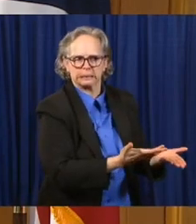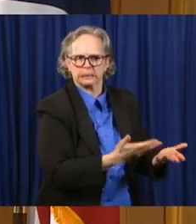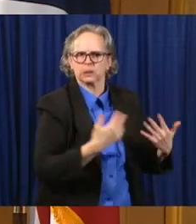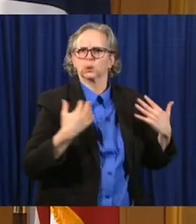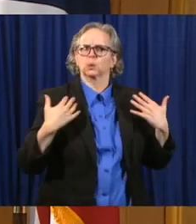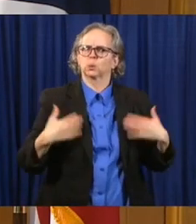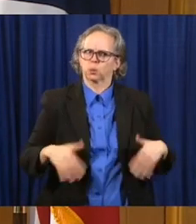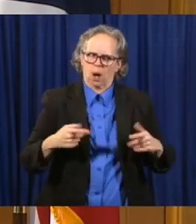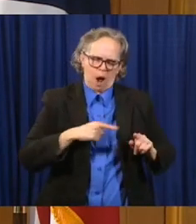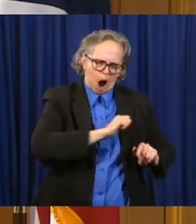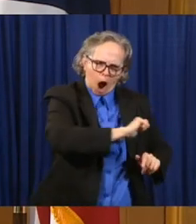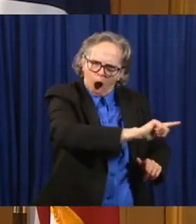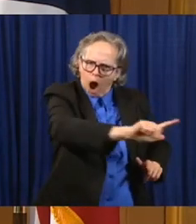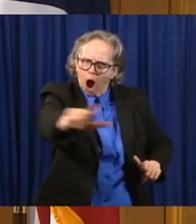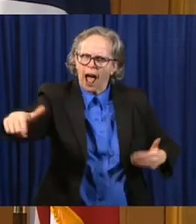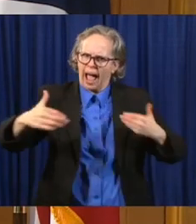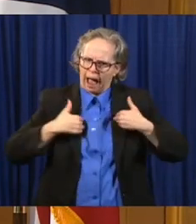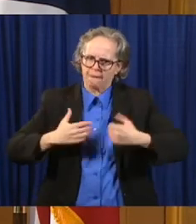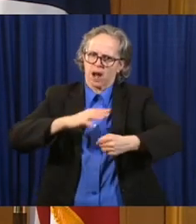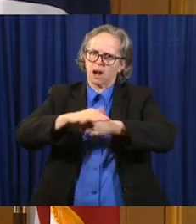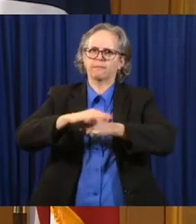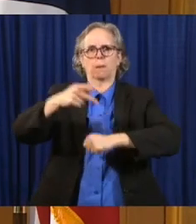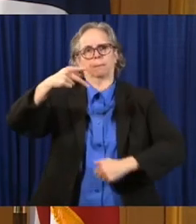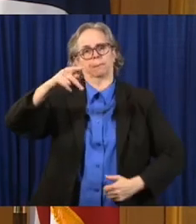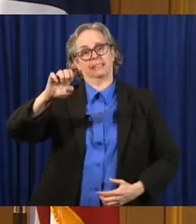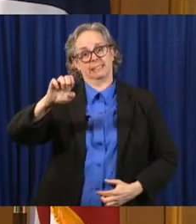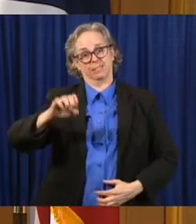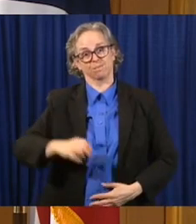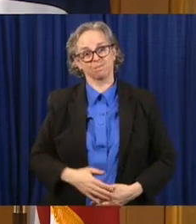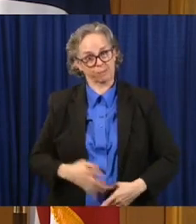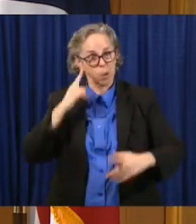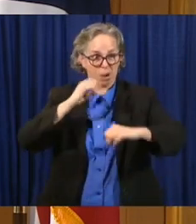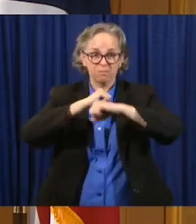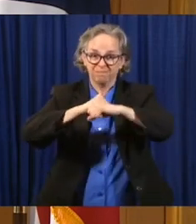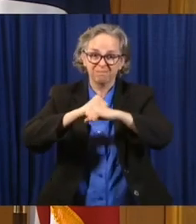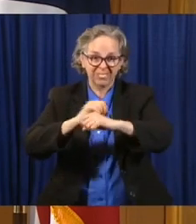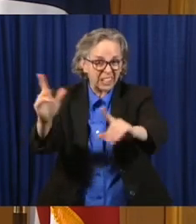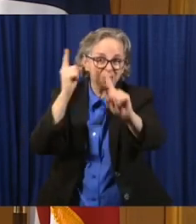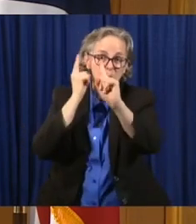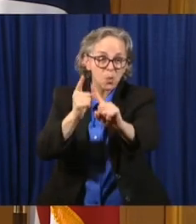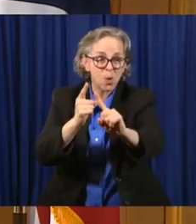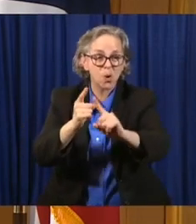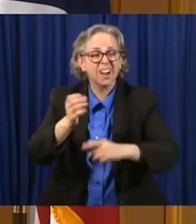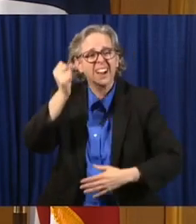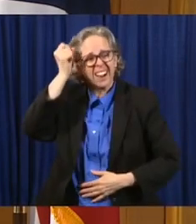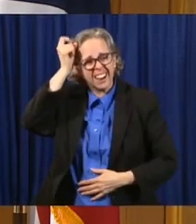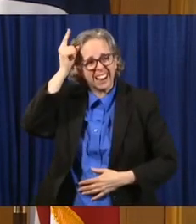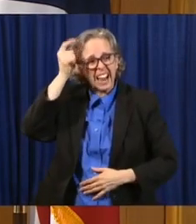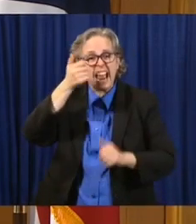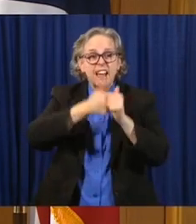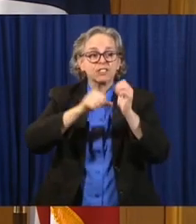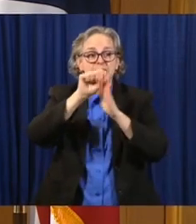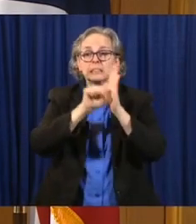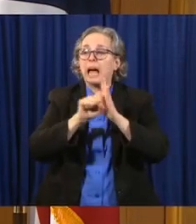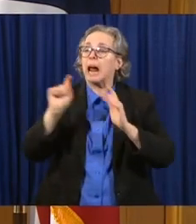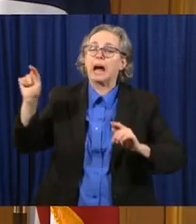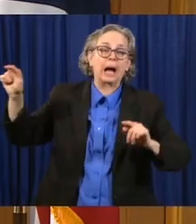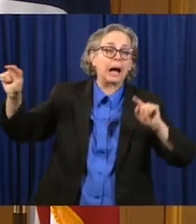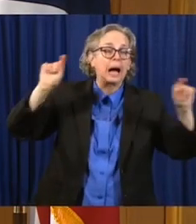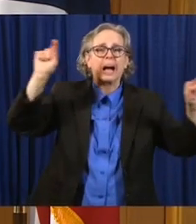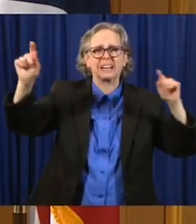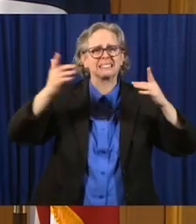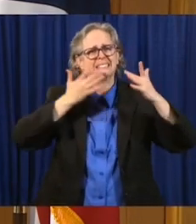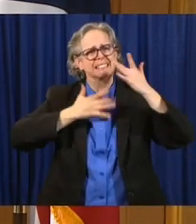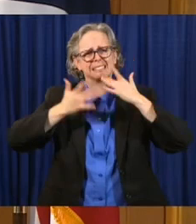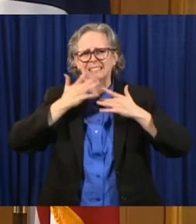our big goal. We are running into the same challenges that every other state is running into. We put together a very aggressive